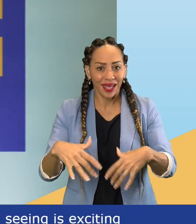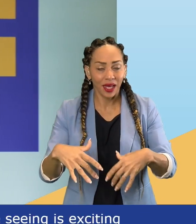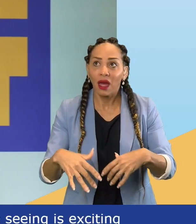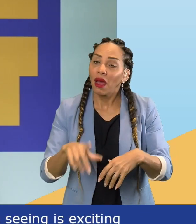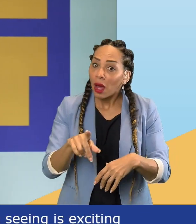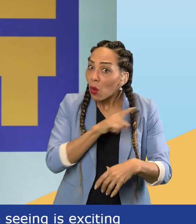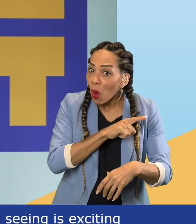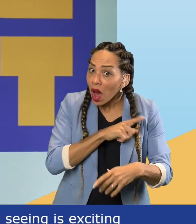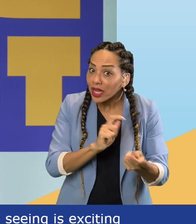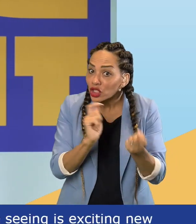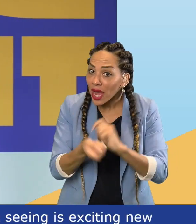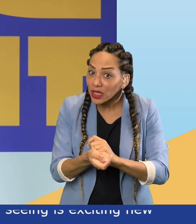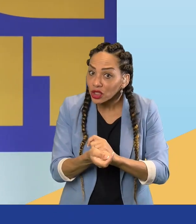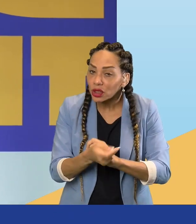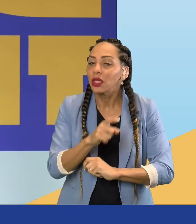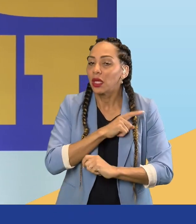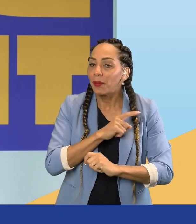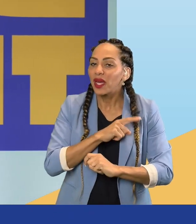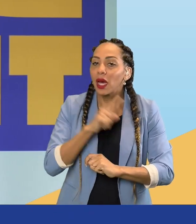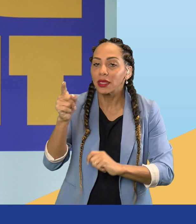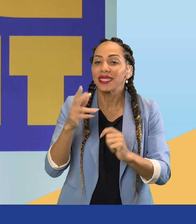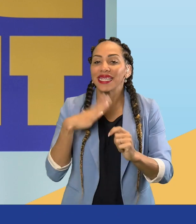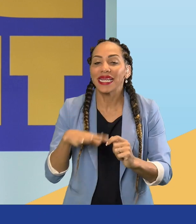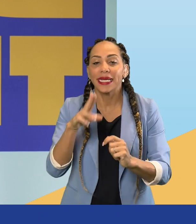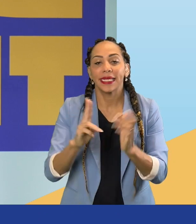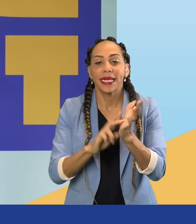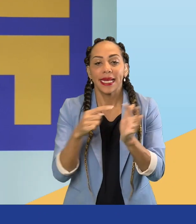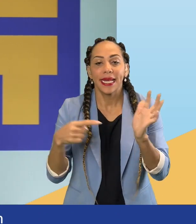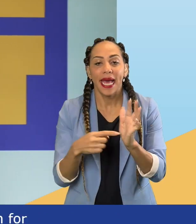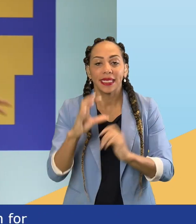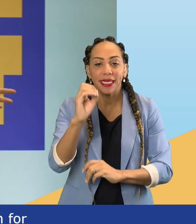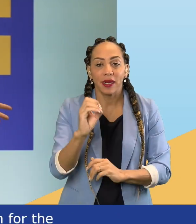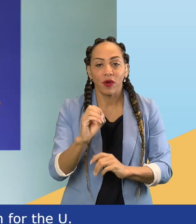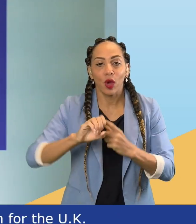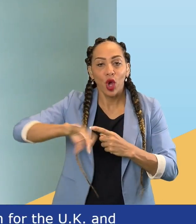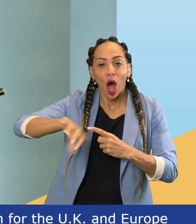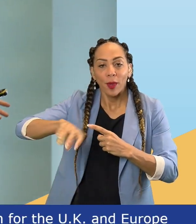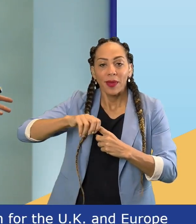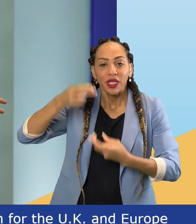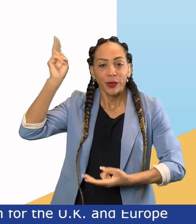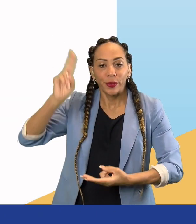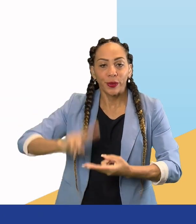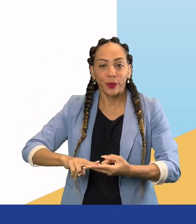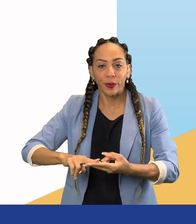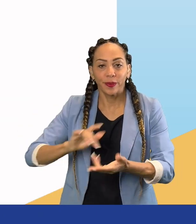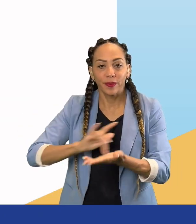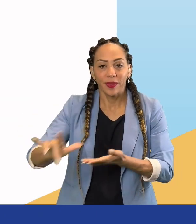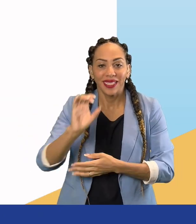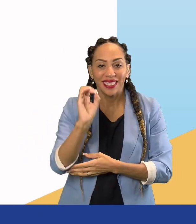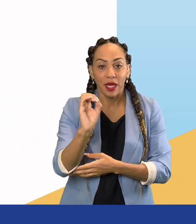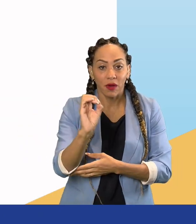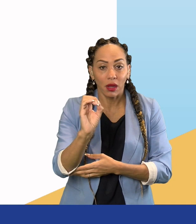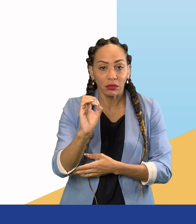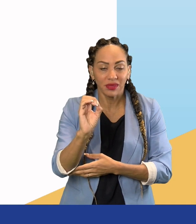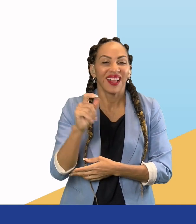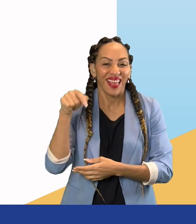for the UK and Europe to get to net zero by 2050. This also means, of course, that we're going to see